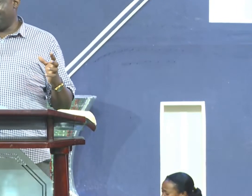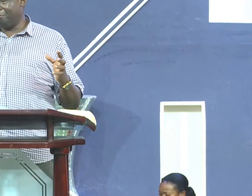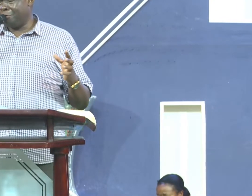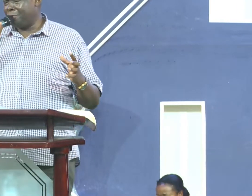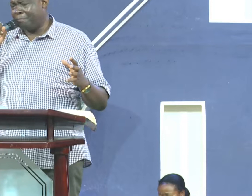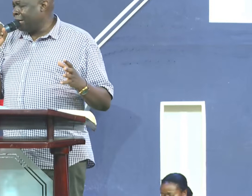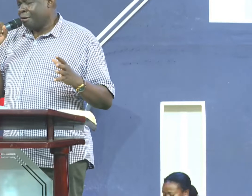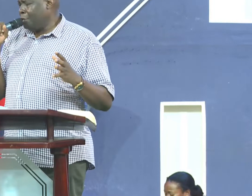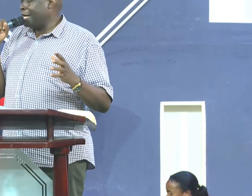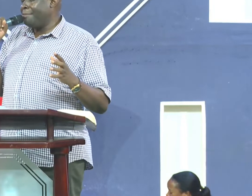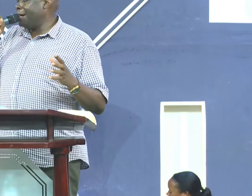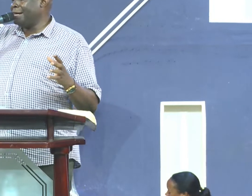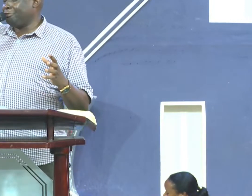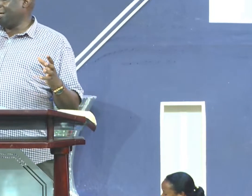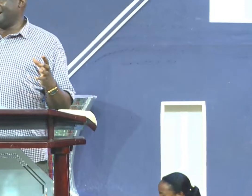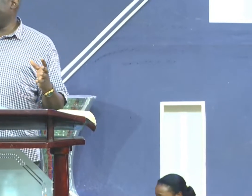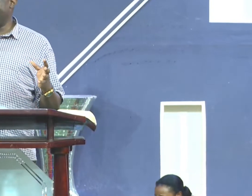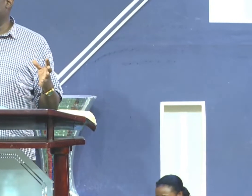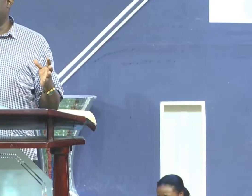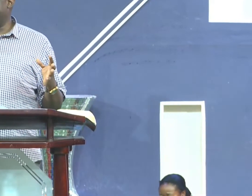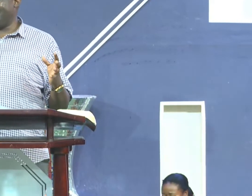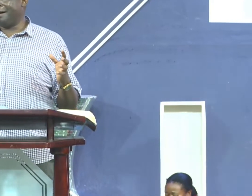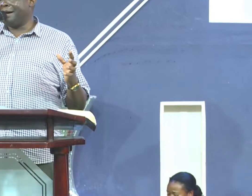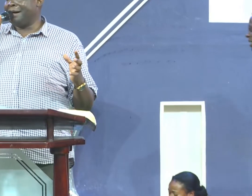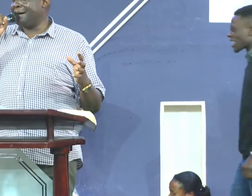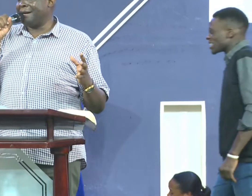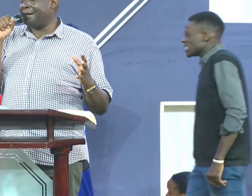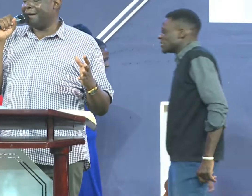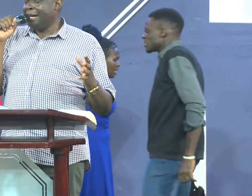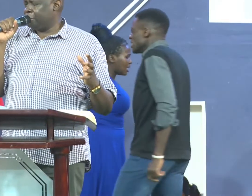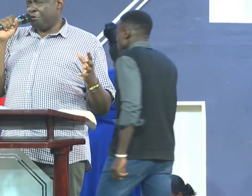go mukama nga tuyaayaana kulaba